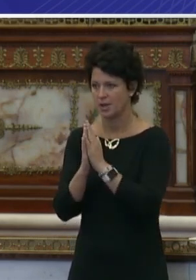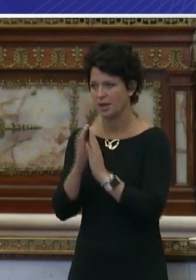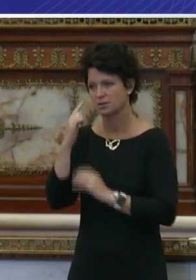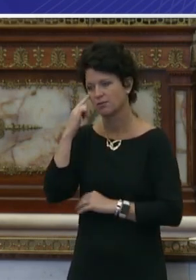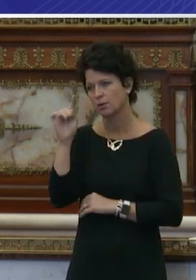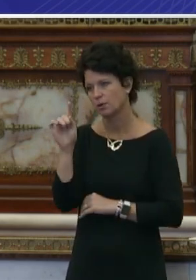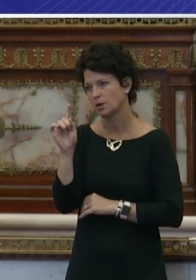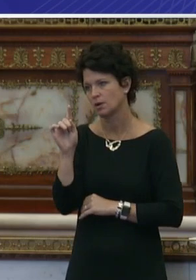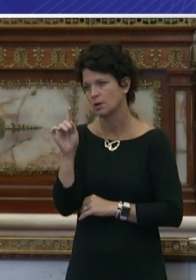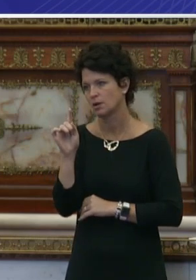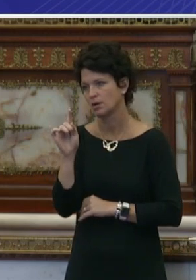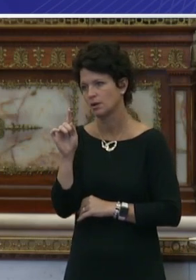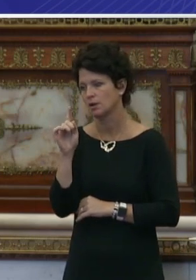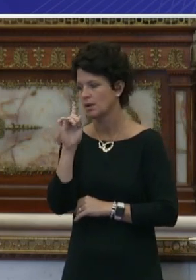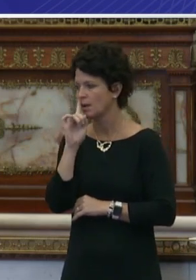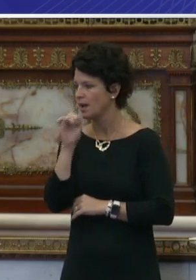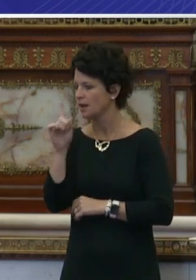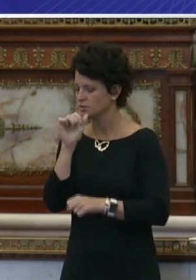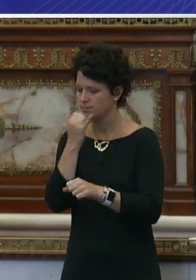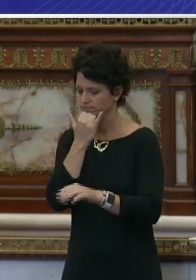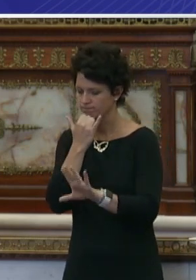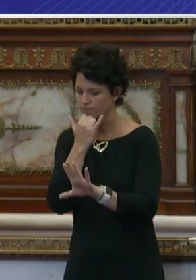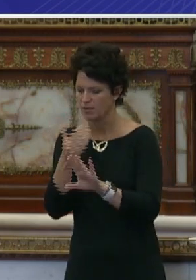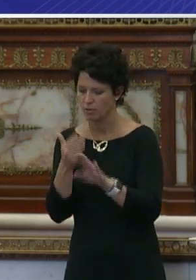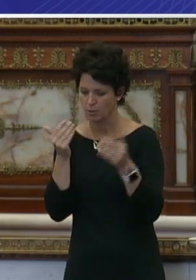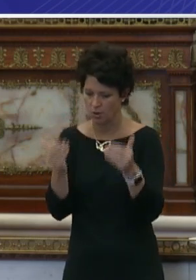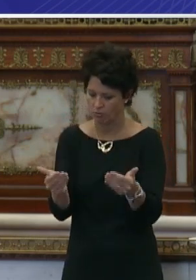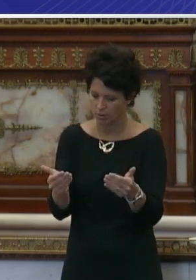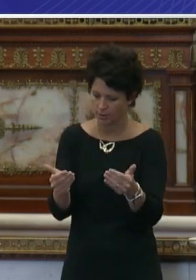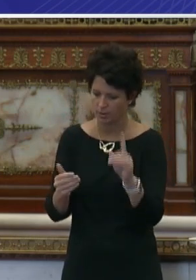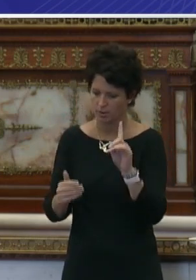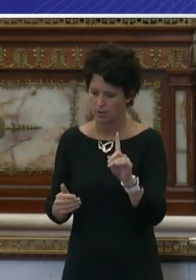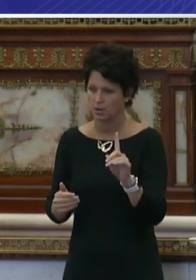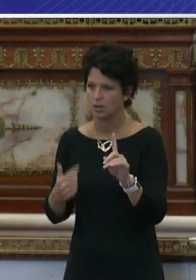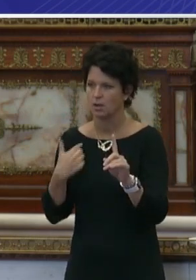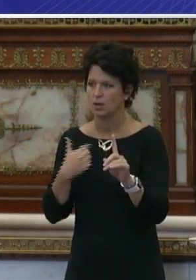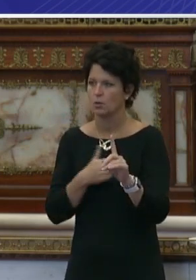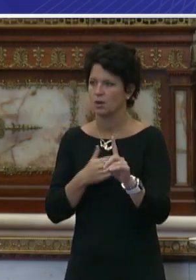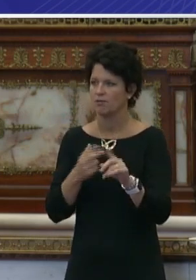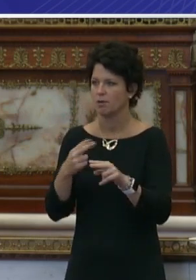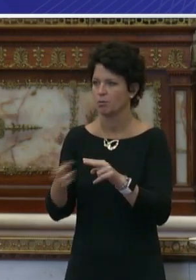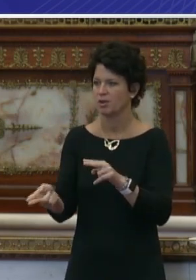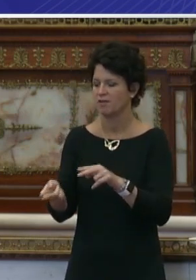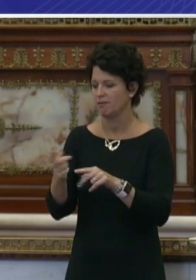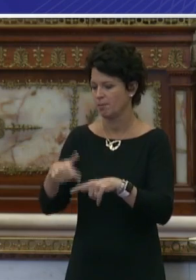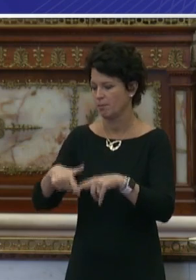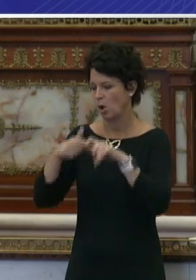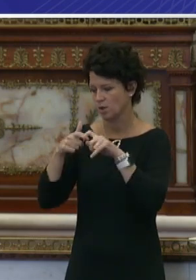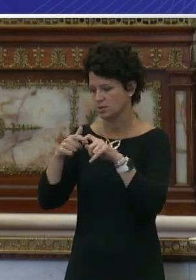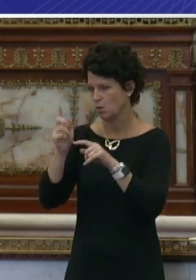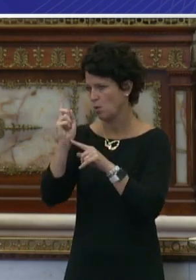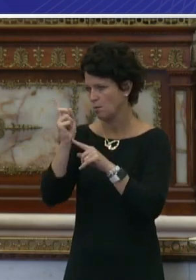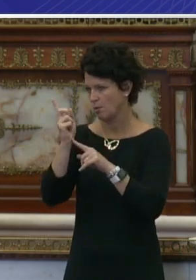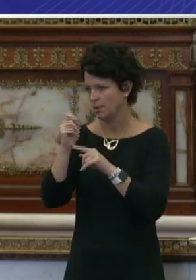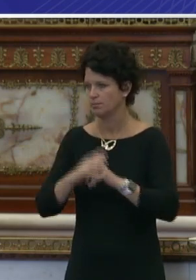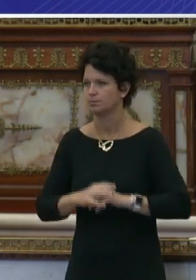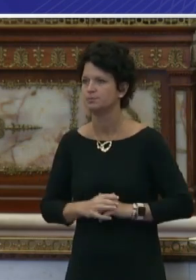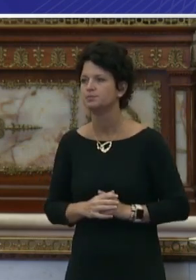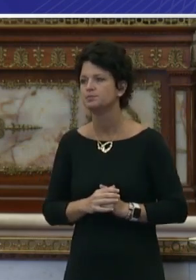for, or actually before we proceed, we're going to take just a brief pause. One moment.